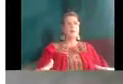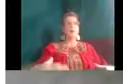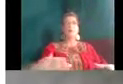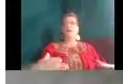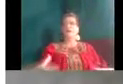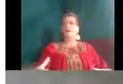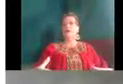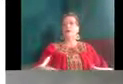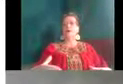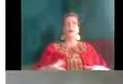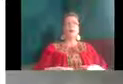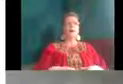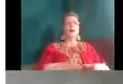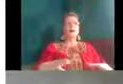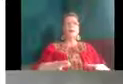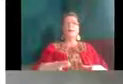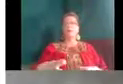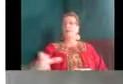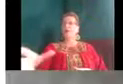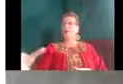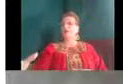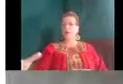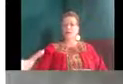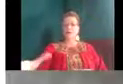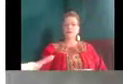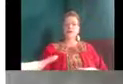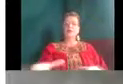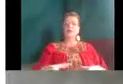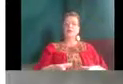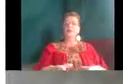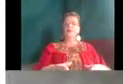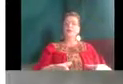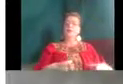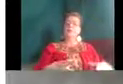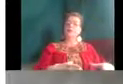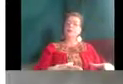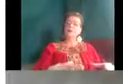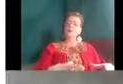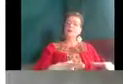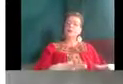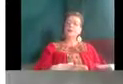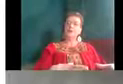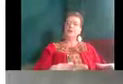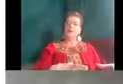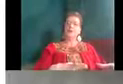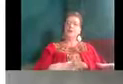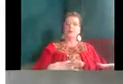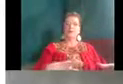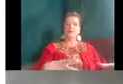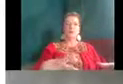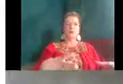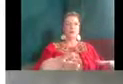in the home are they in the yard are they in a garage so because there are interventions